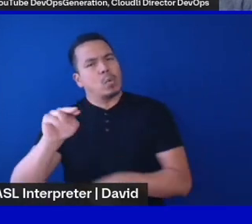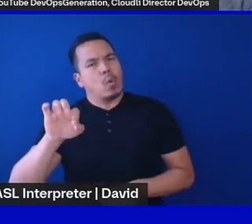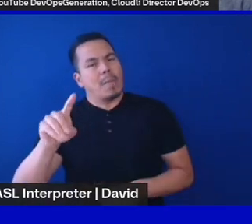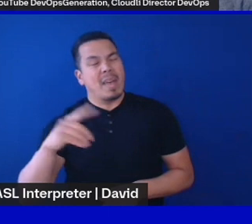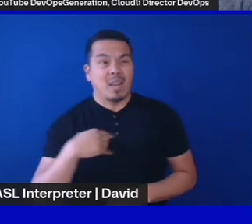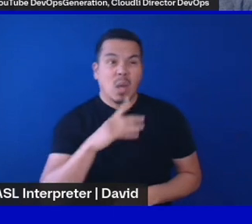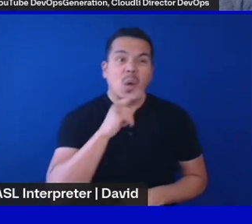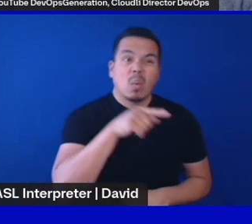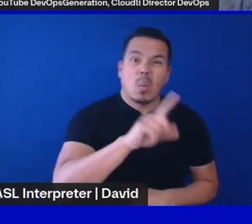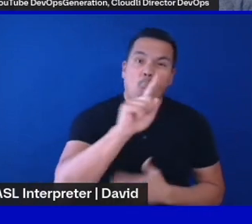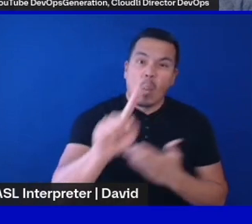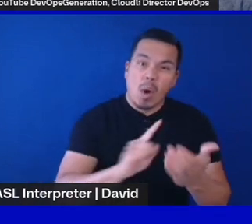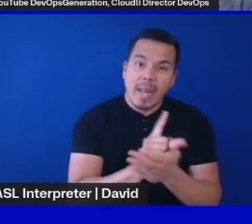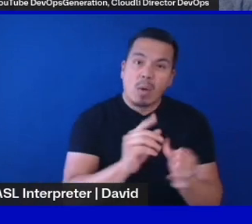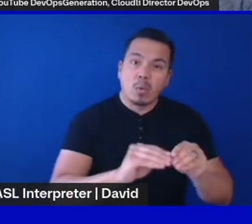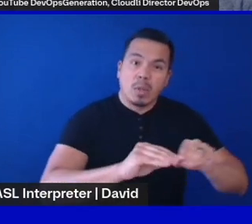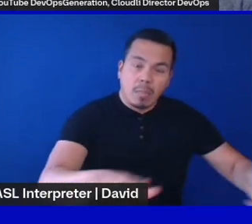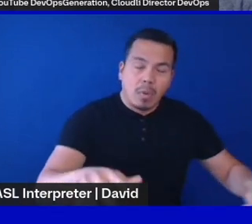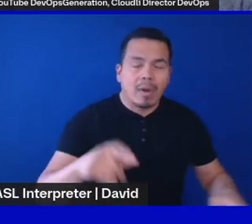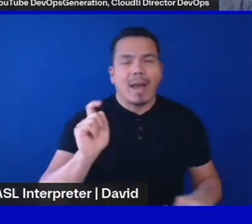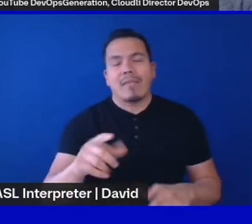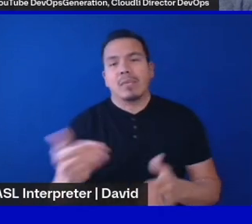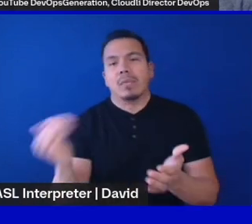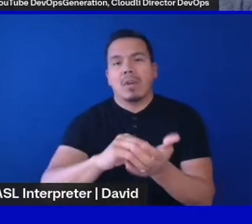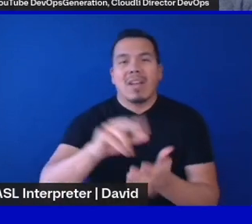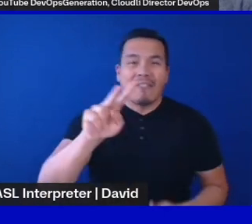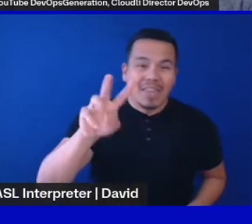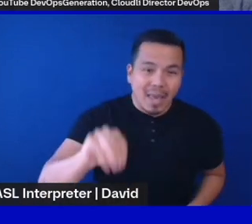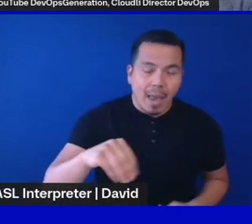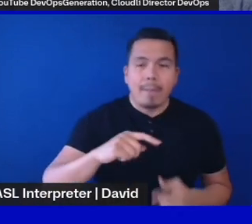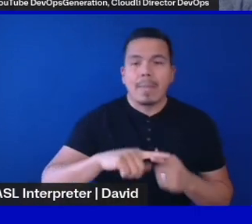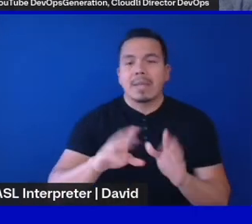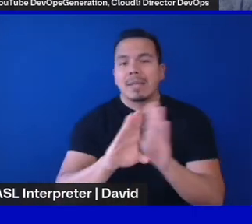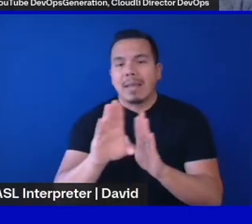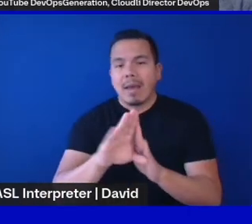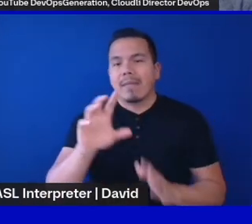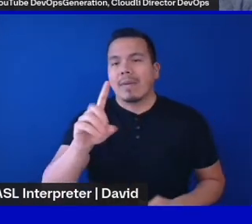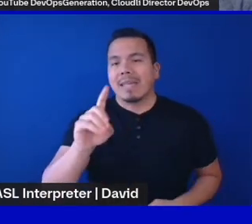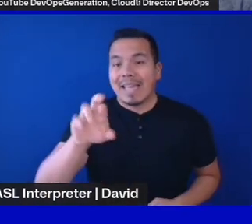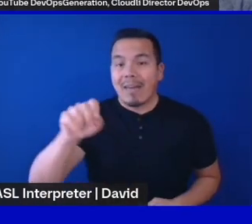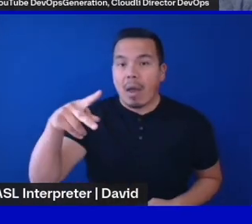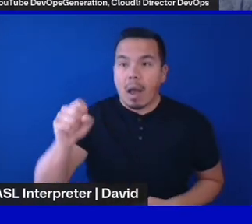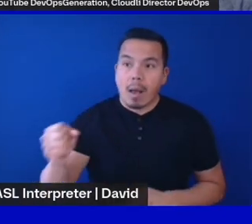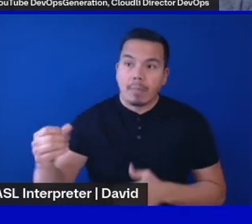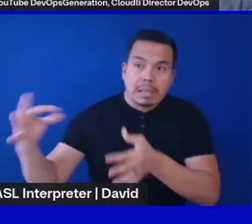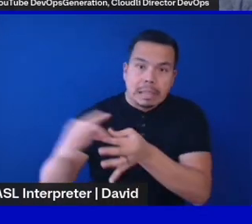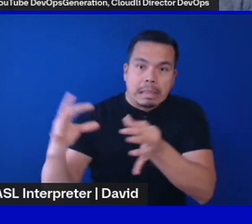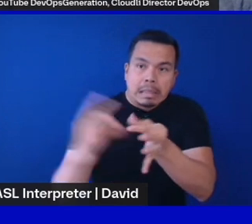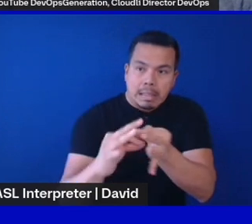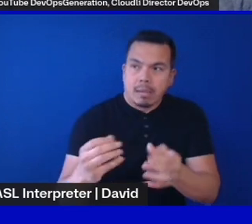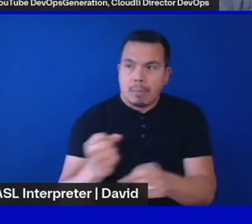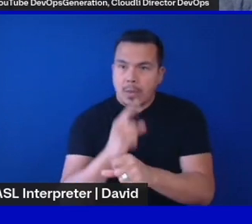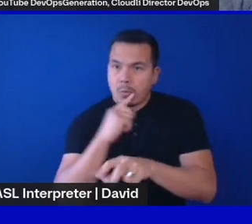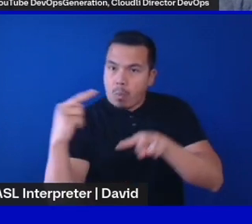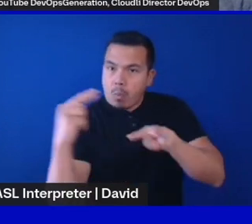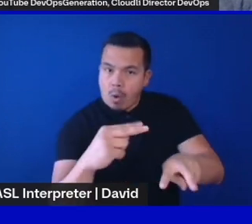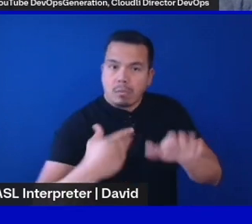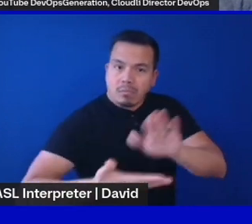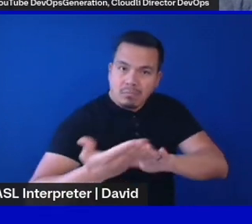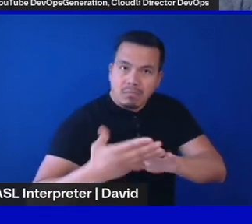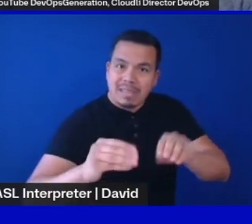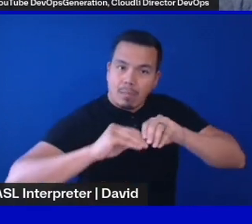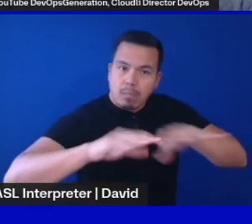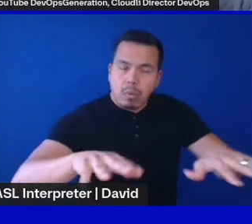it, to fire up the virtual machine, configure it. We needed a dev and a DevOps on the call to get this thing deployed. We'd wait. It would